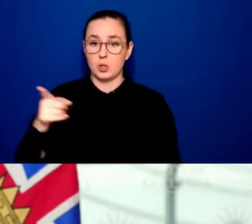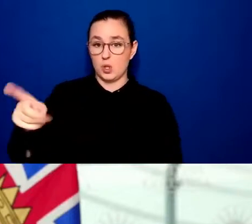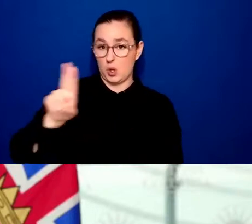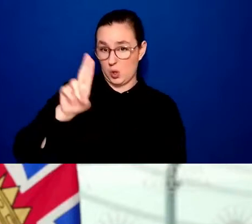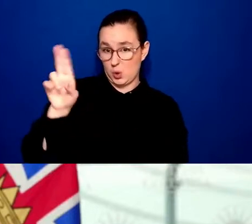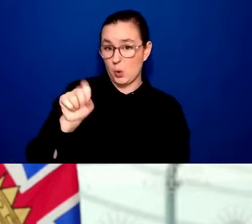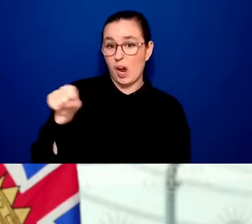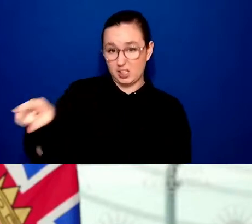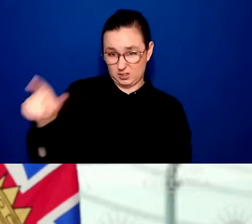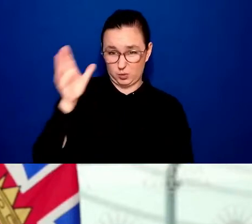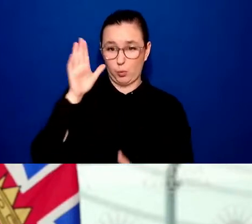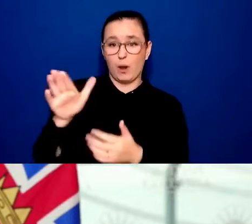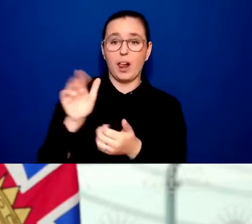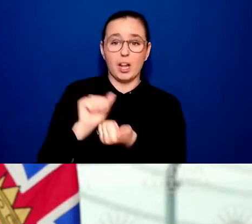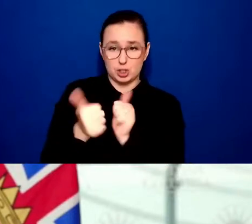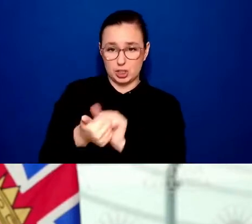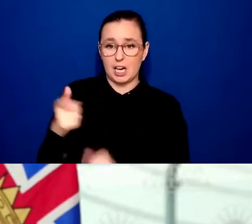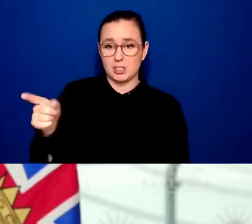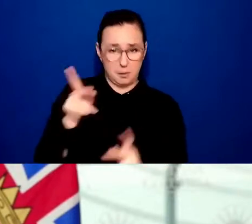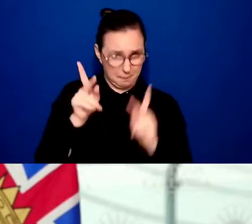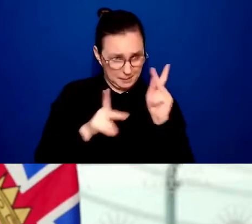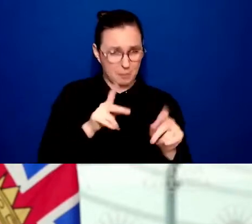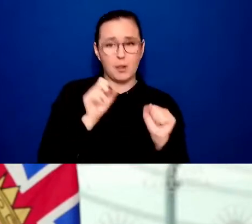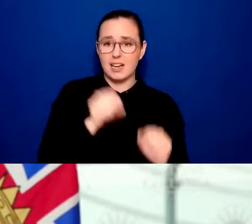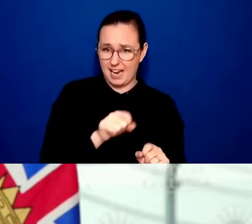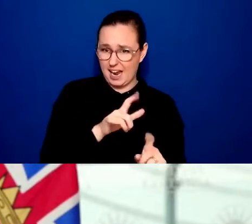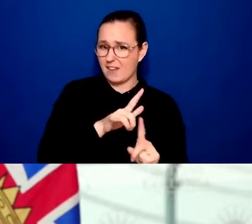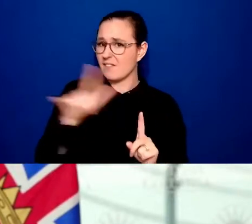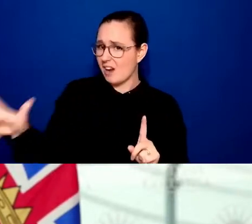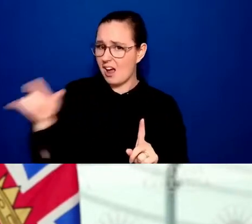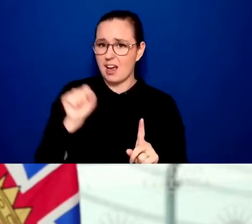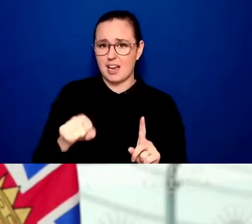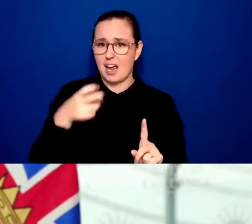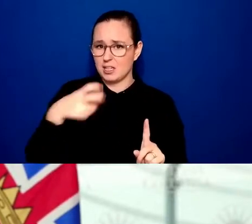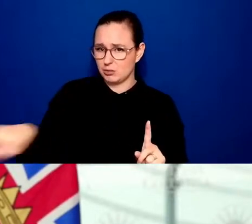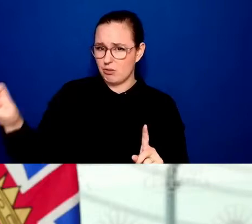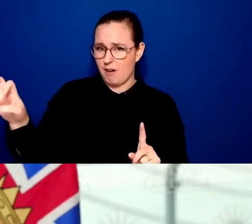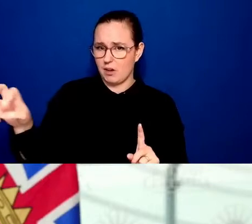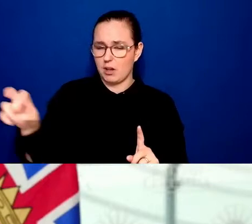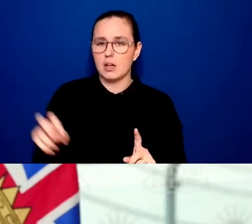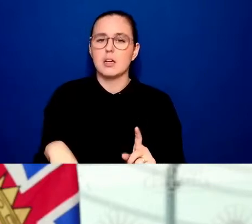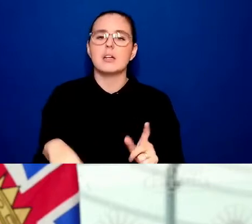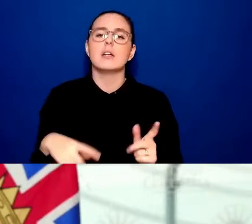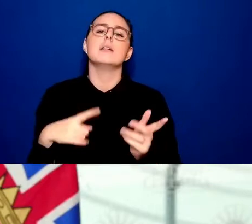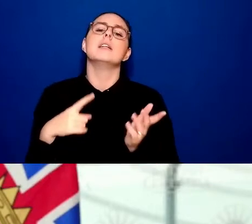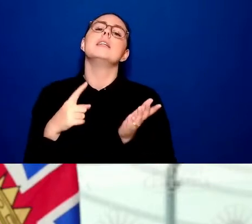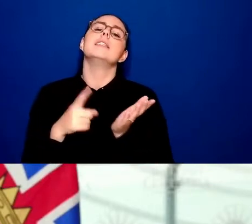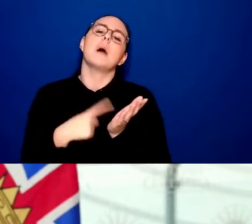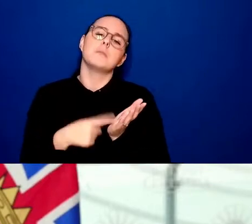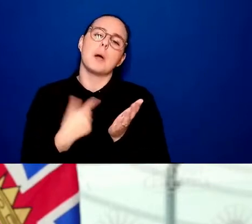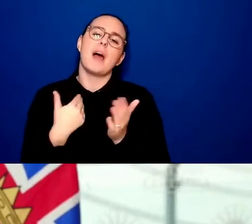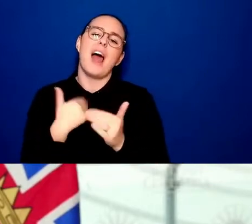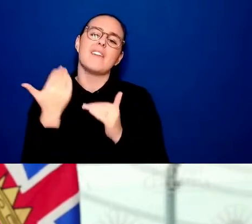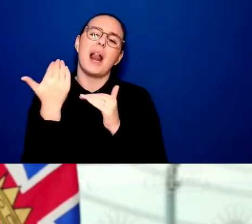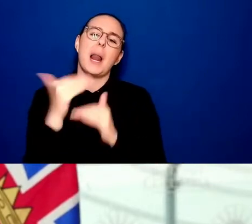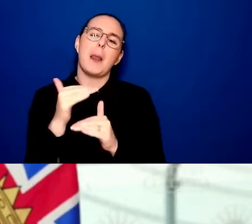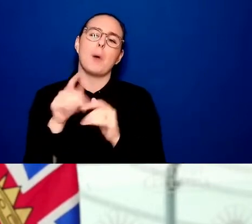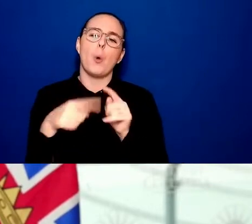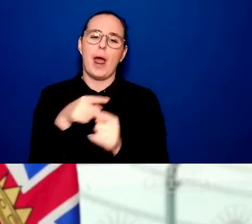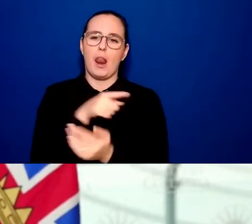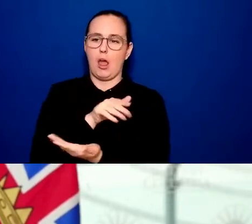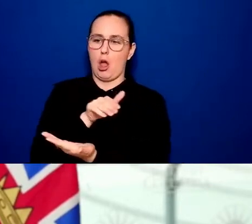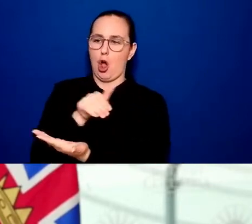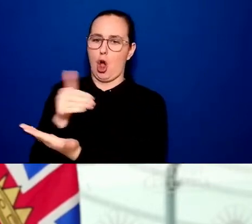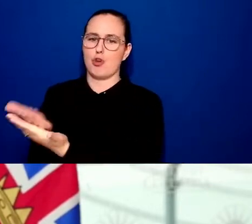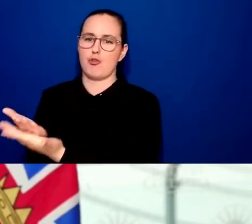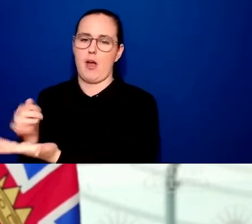from traveling, it's that they may have restrictions on the things they can do when they travel. And those are things that we are